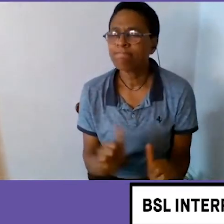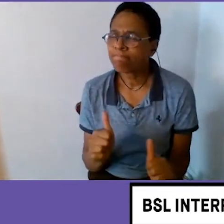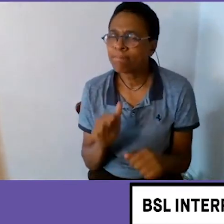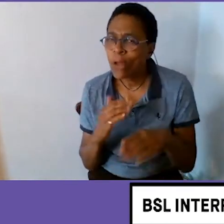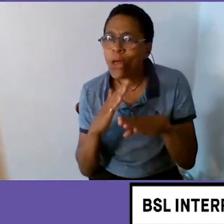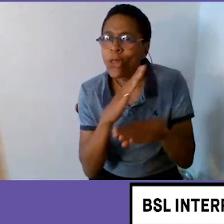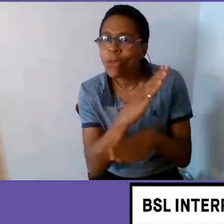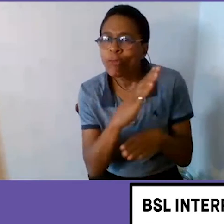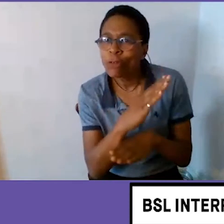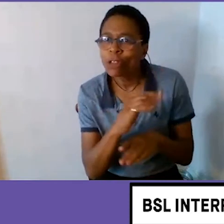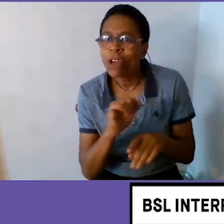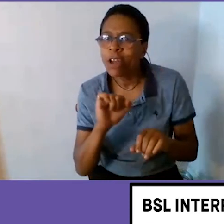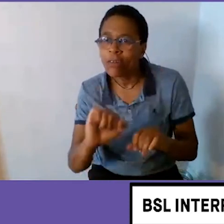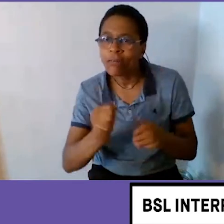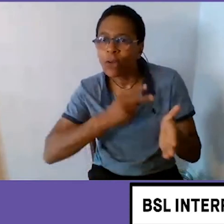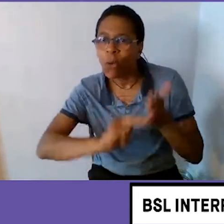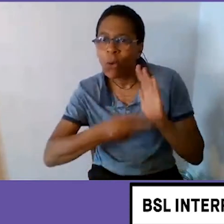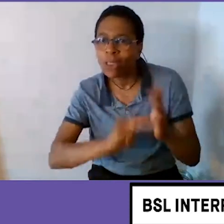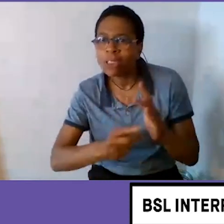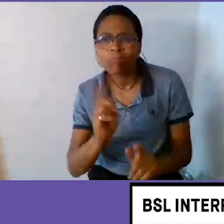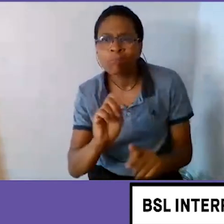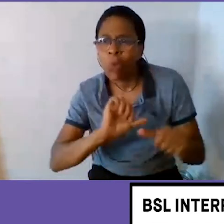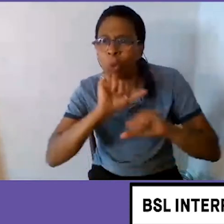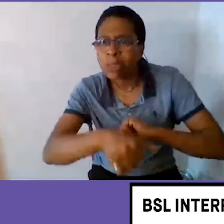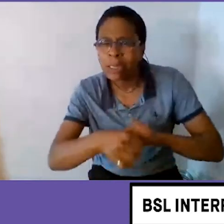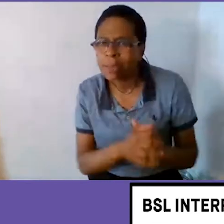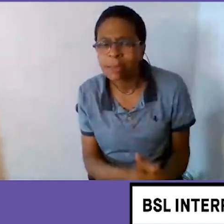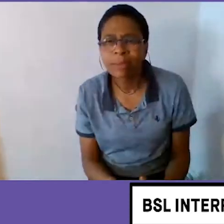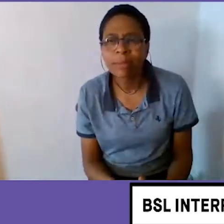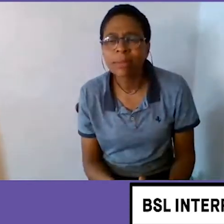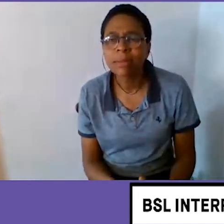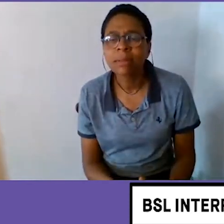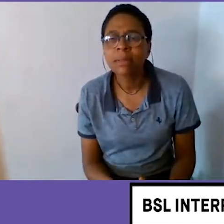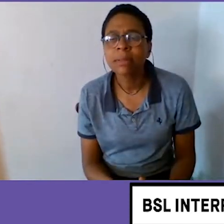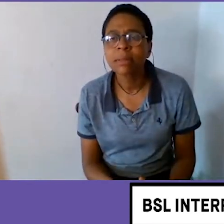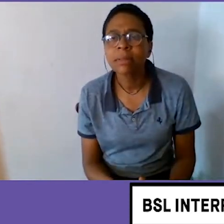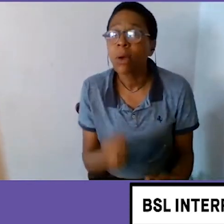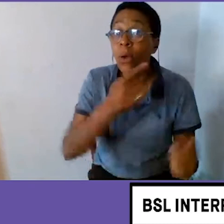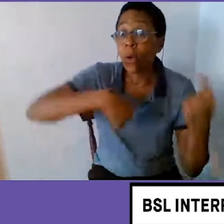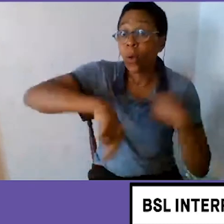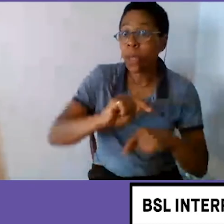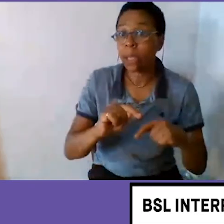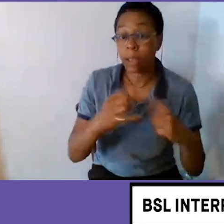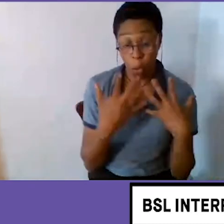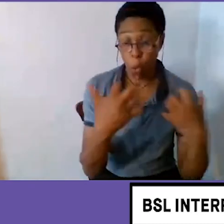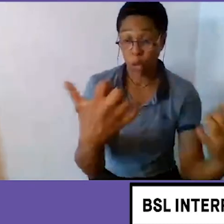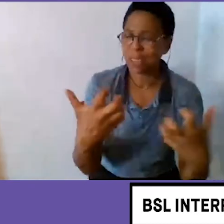your organisation? What happens next, and what can we as audiences do to support your